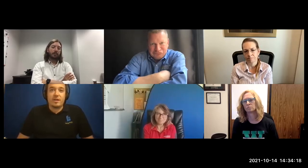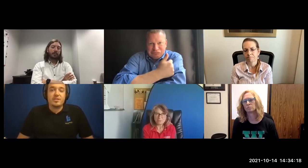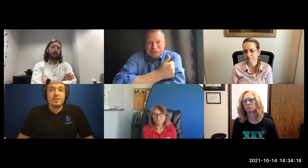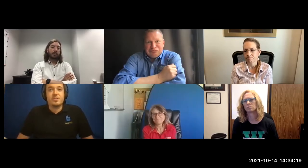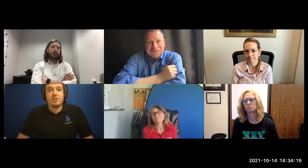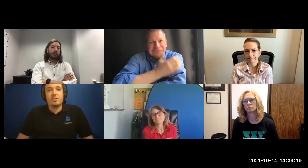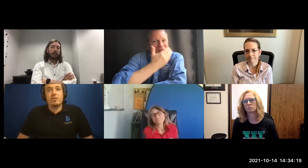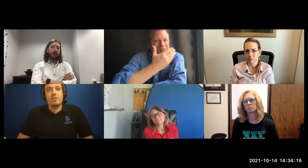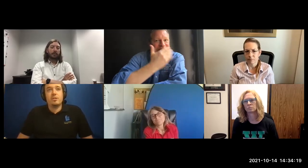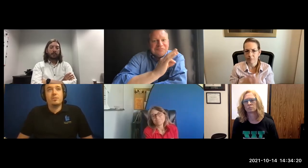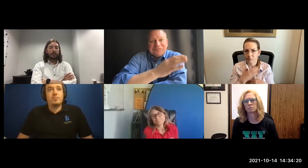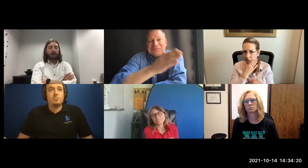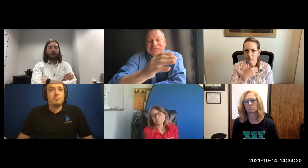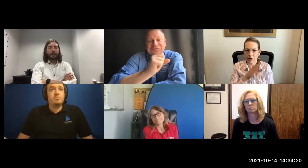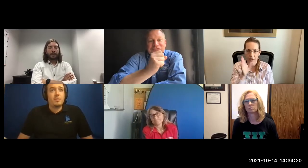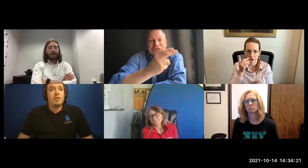those different facets.